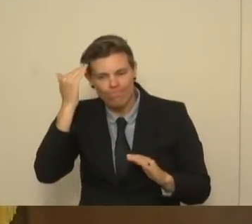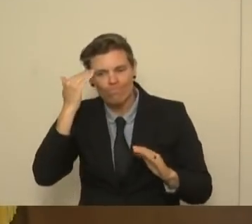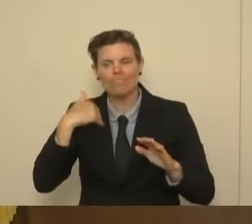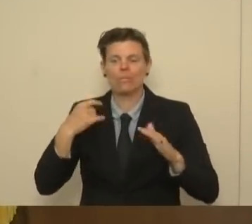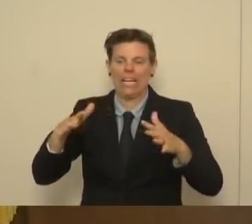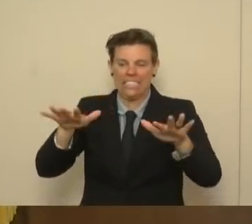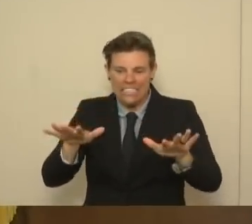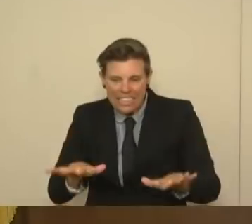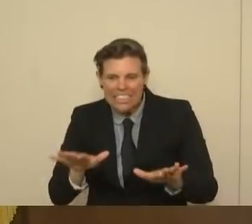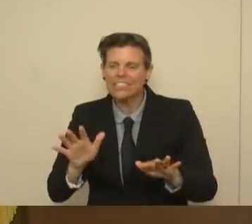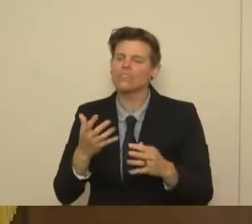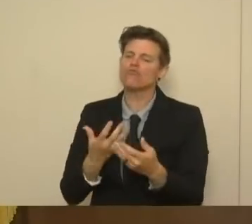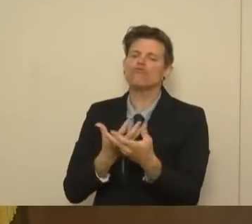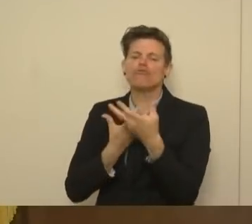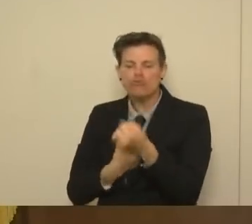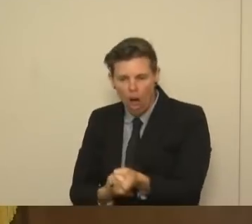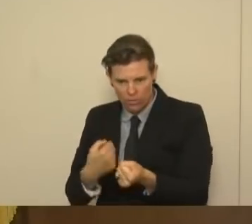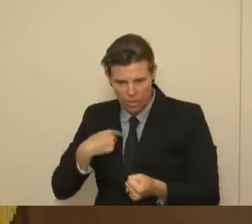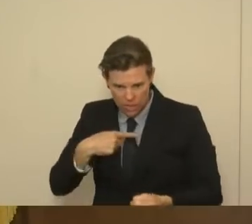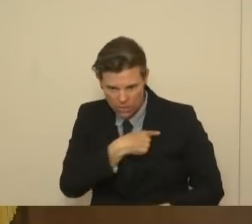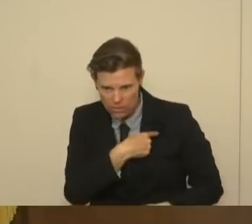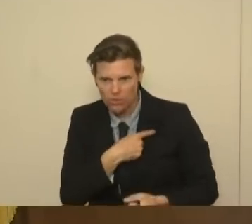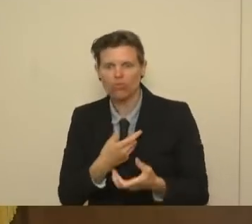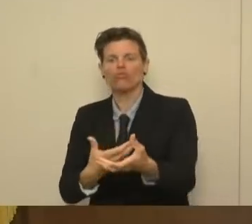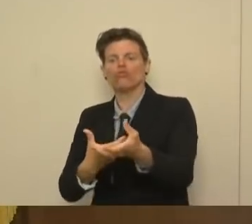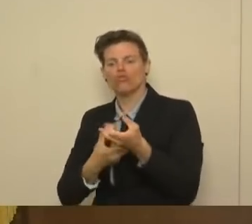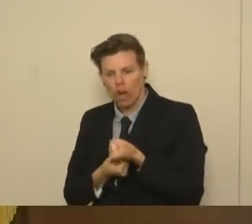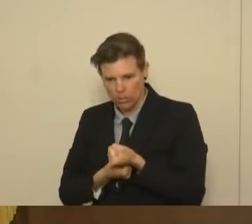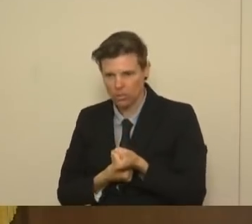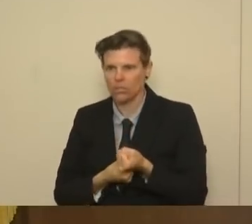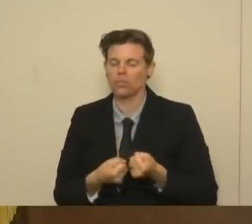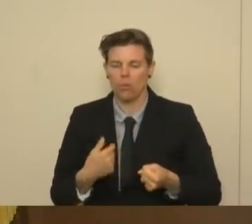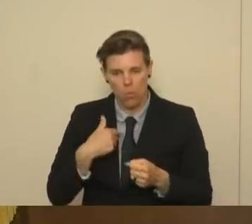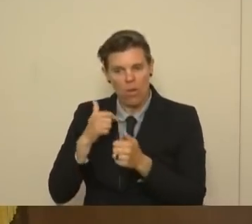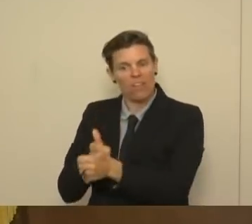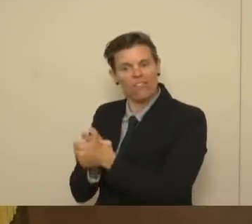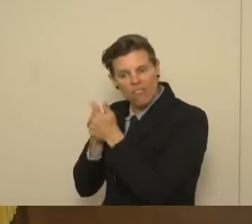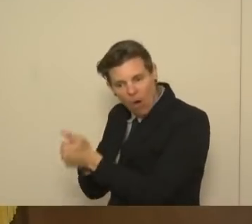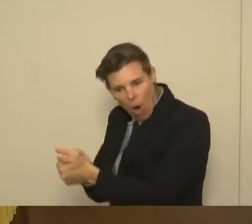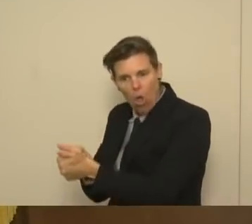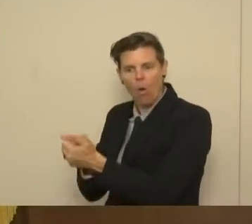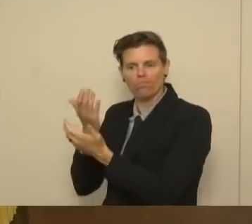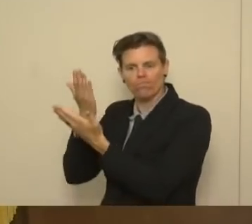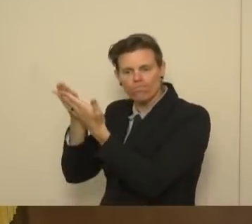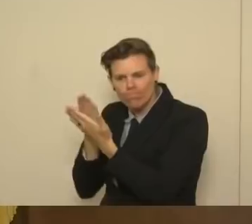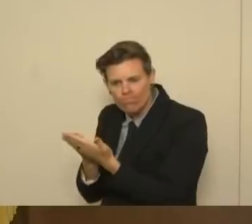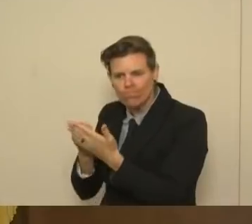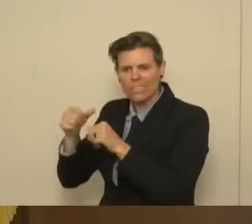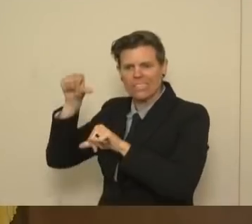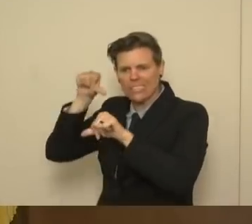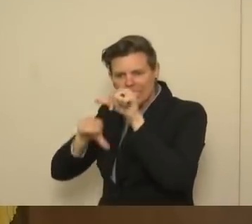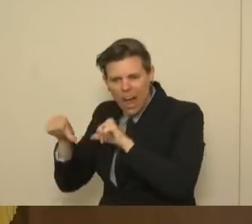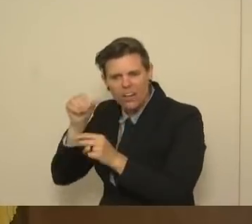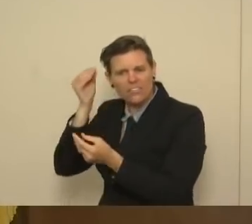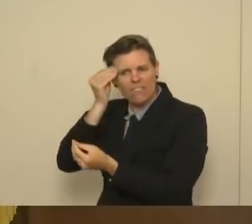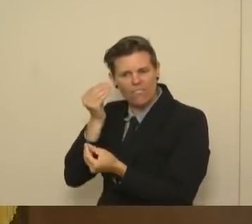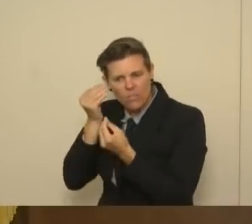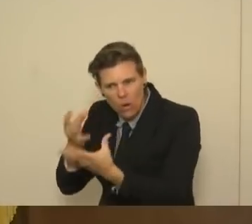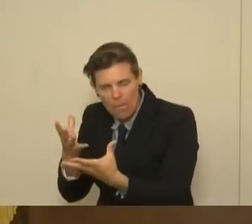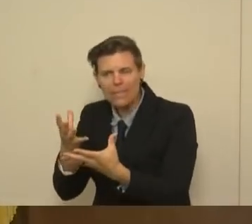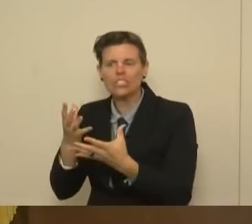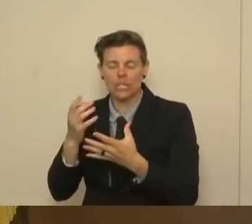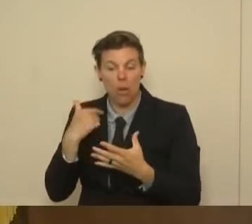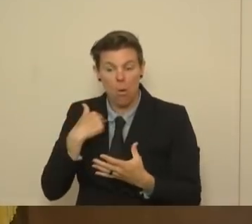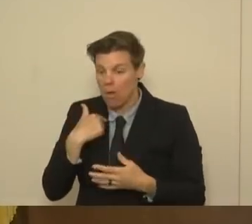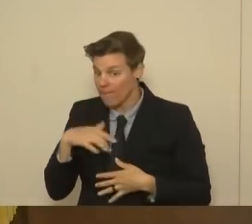credible, fact-based administration, and that we work hard to correct mistakes when we make them. We work hard to minimize